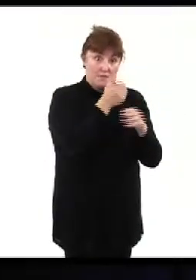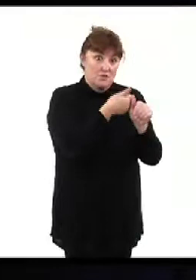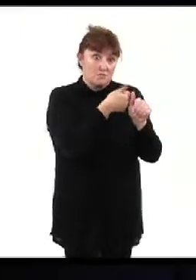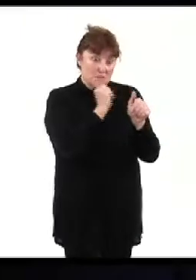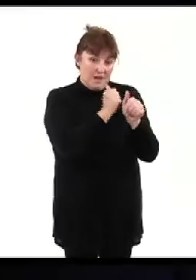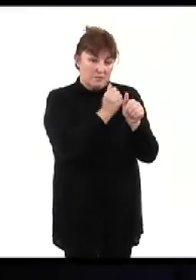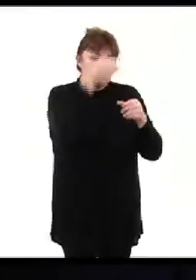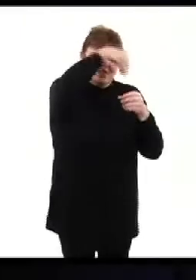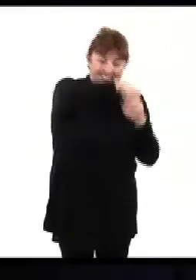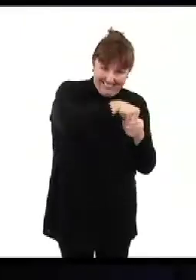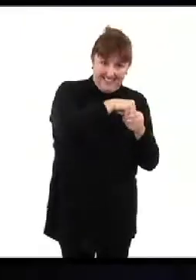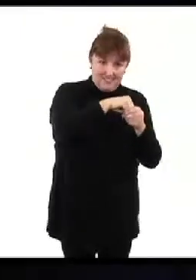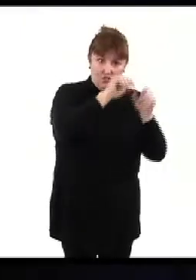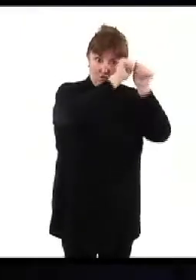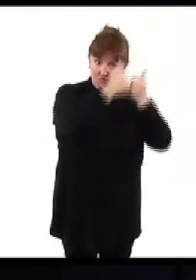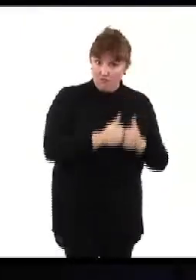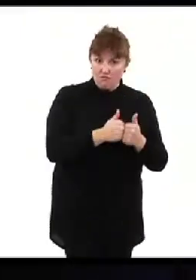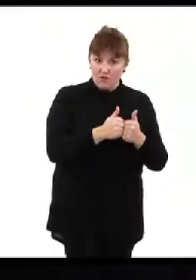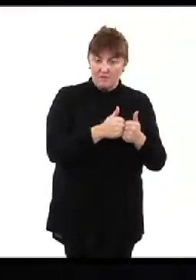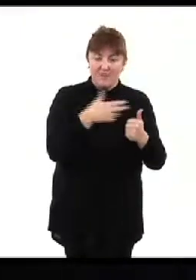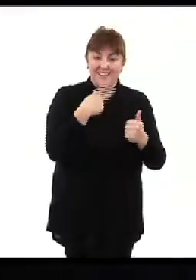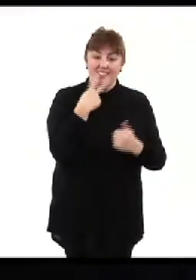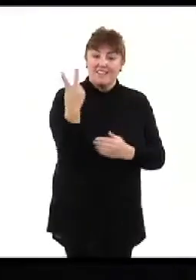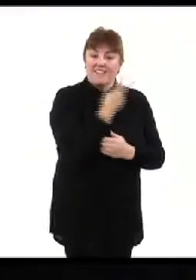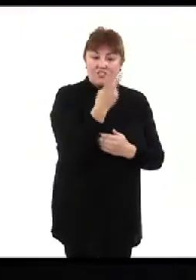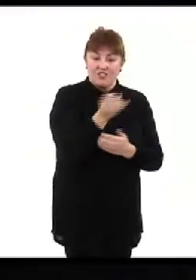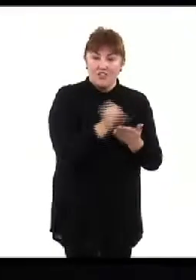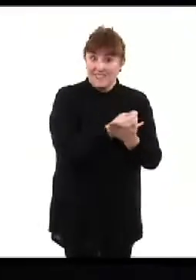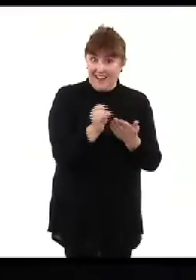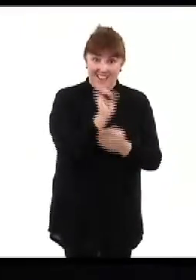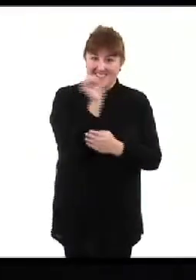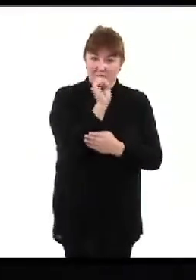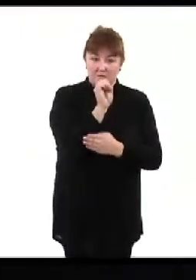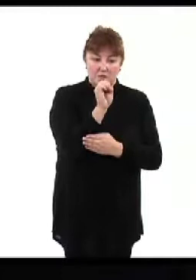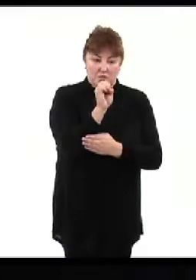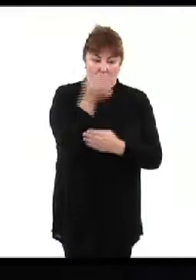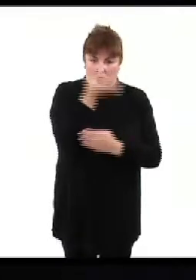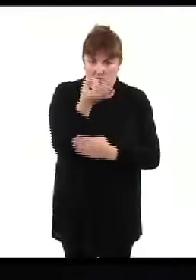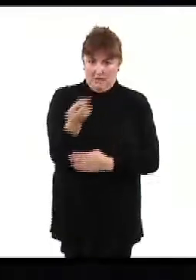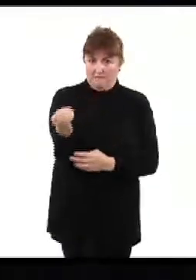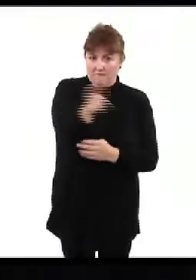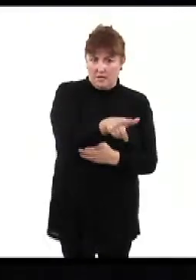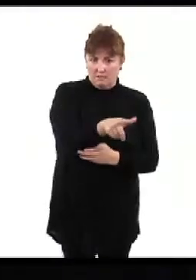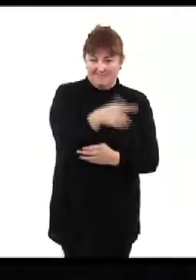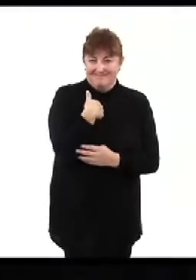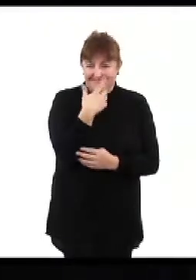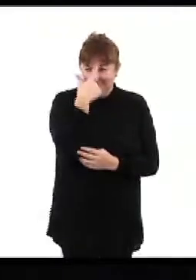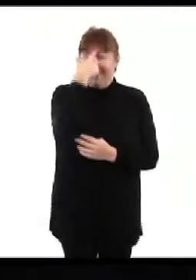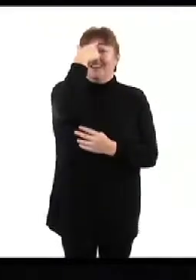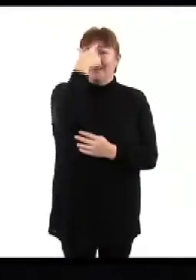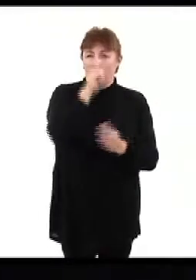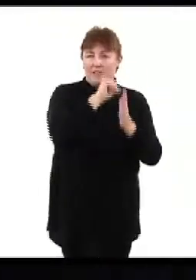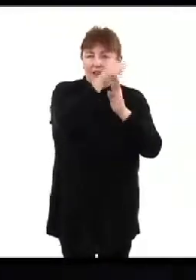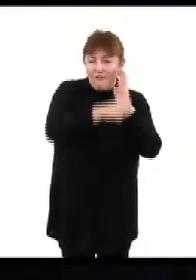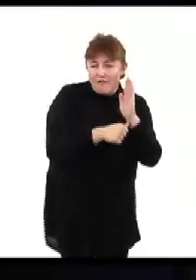part of the phonological form, then both verb types should look similar. You're retrieving hand shapes, locations, and movements for both